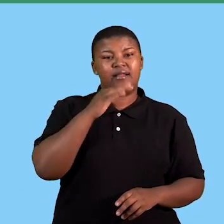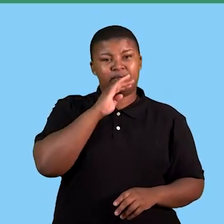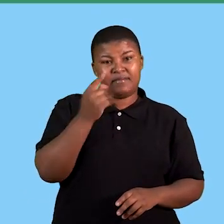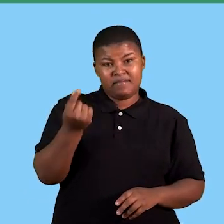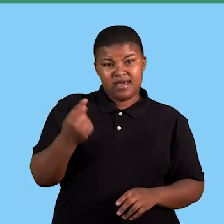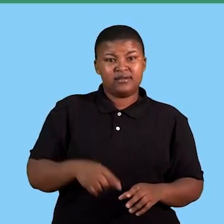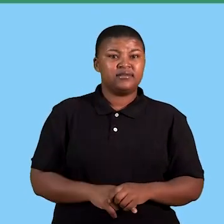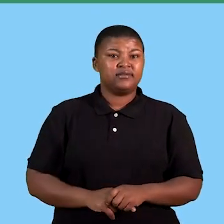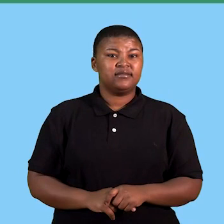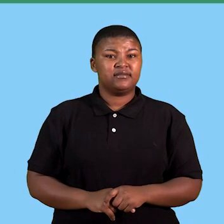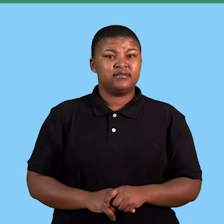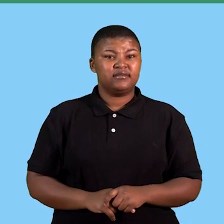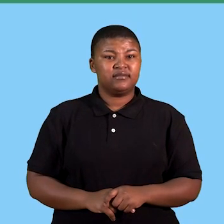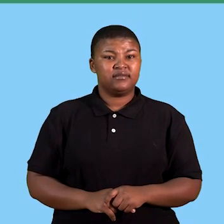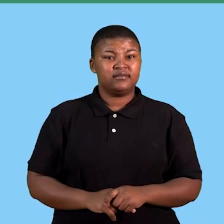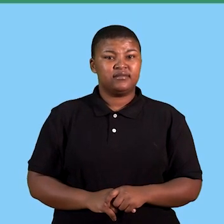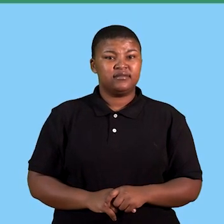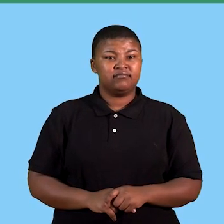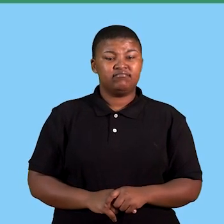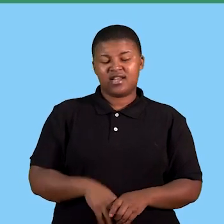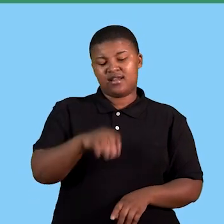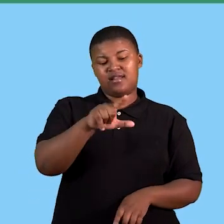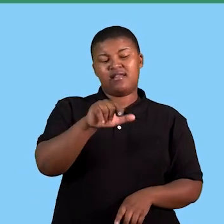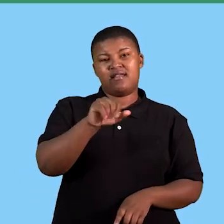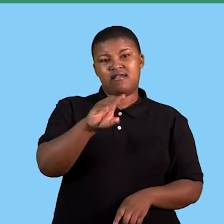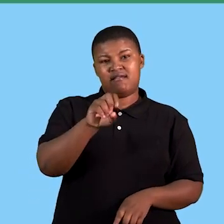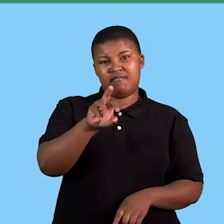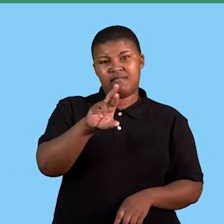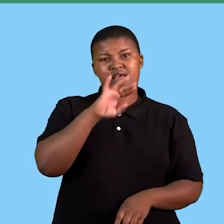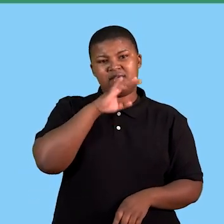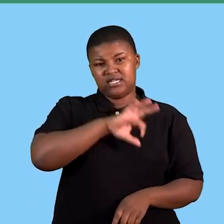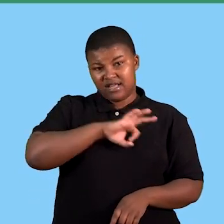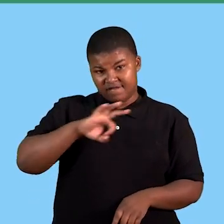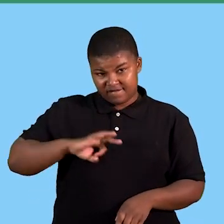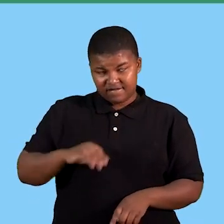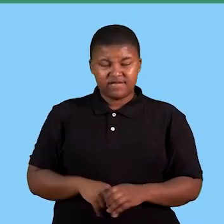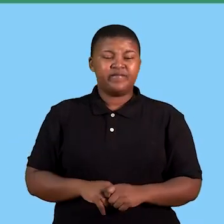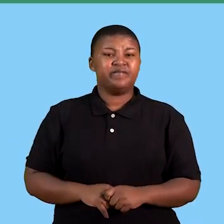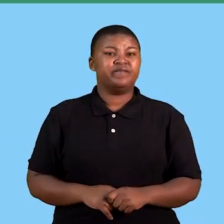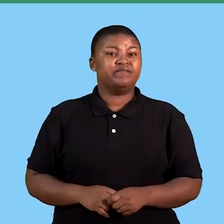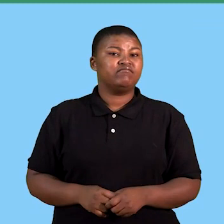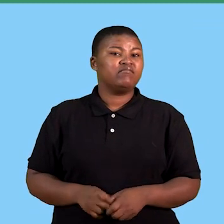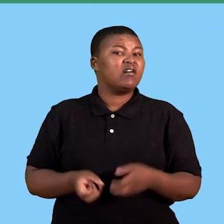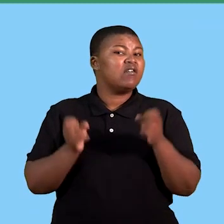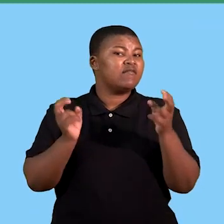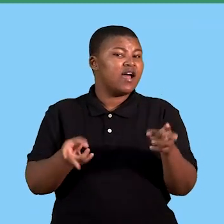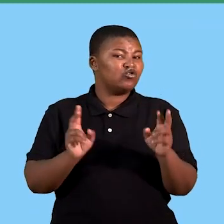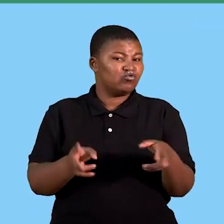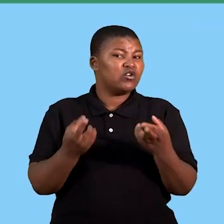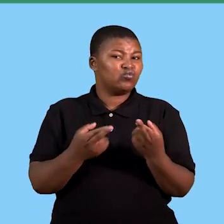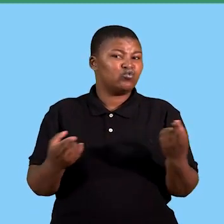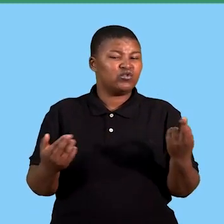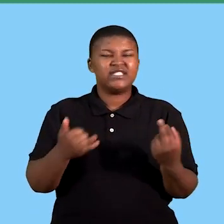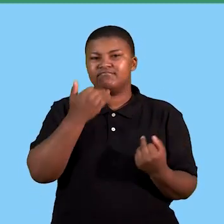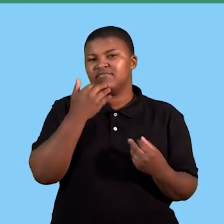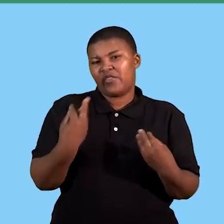Labor will be our employees. And then our natural resources is actually our raw